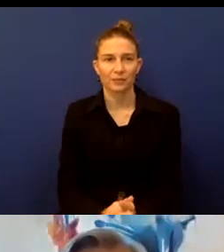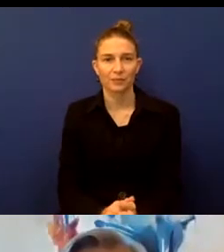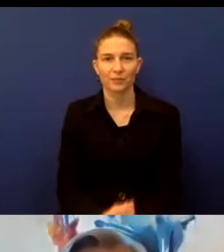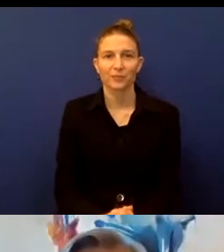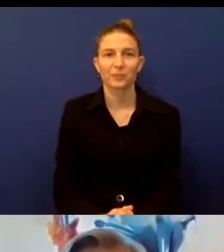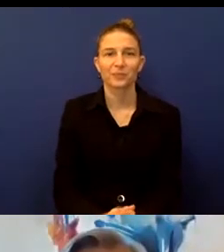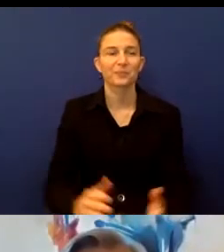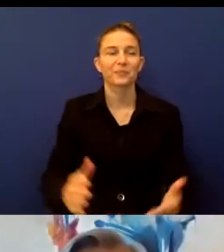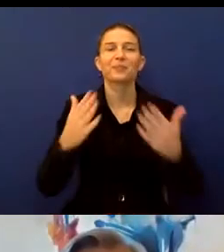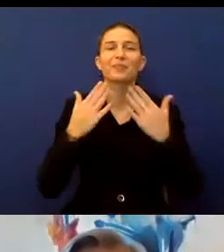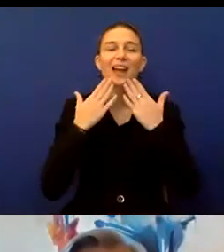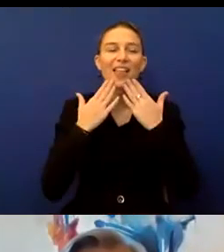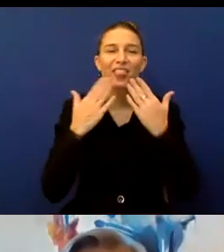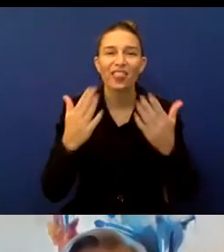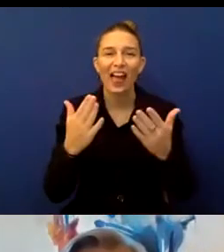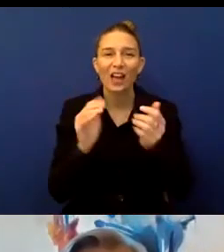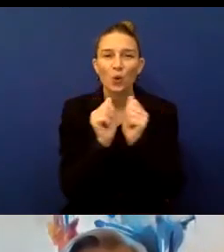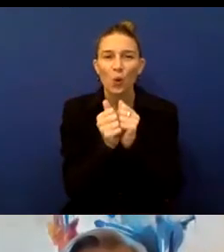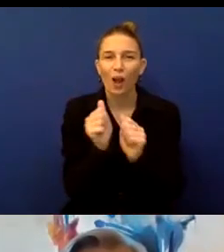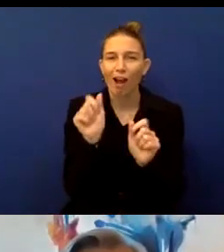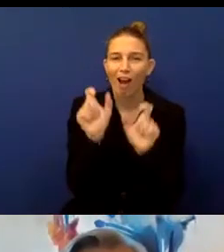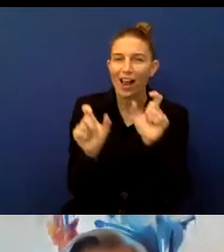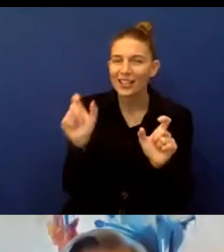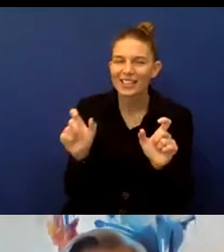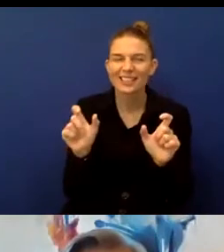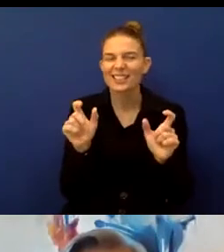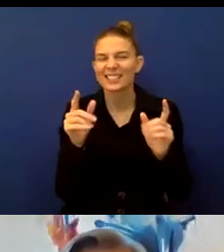Thank you, colleagues. We are trying to figure out a couple of